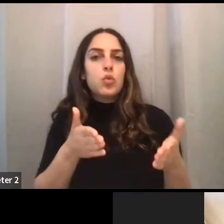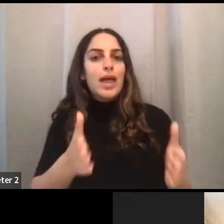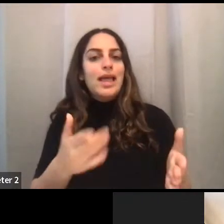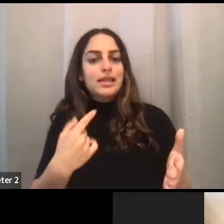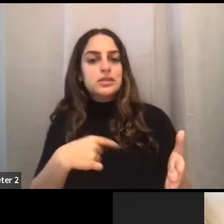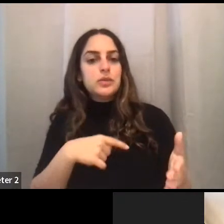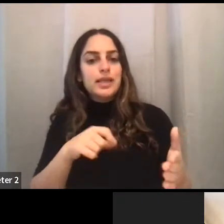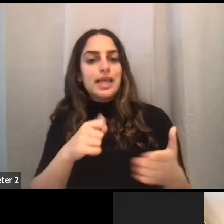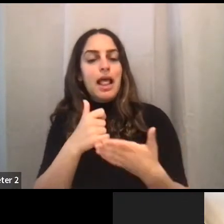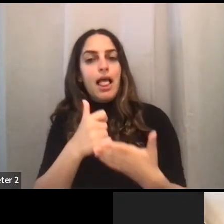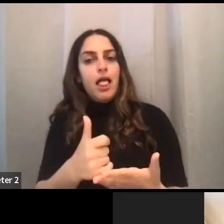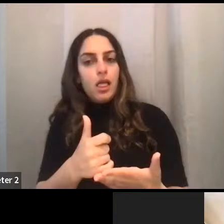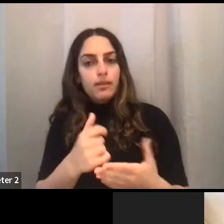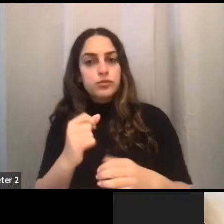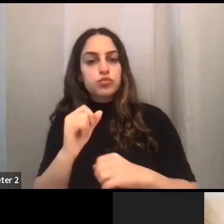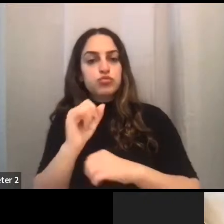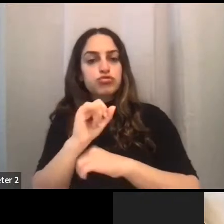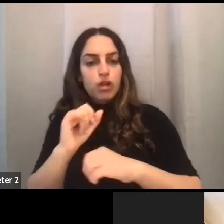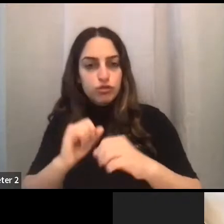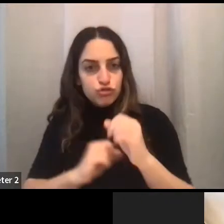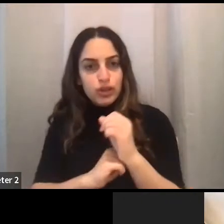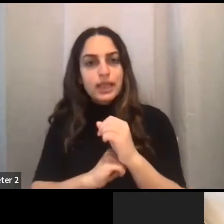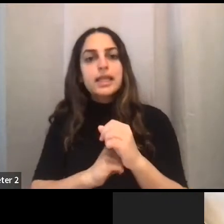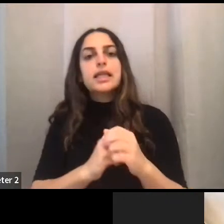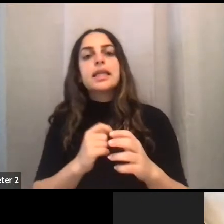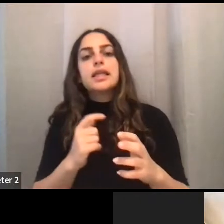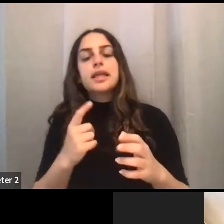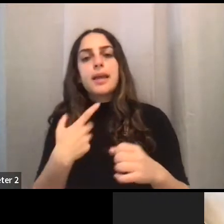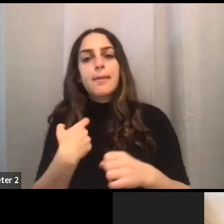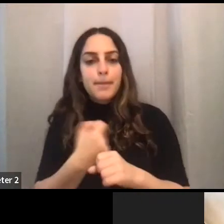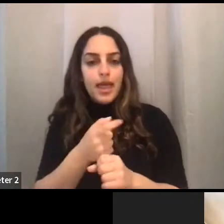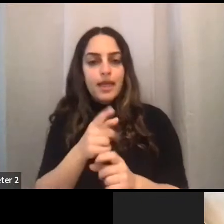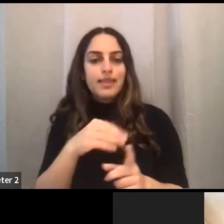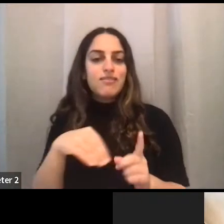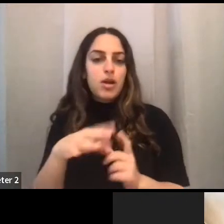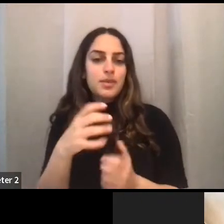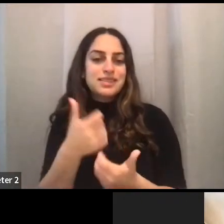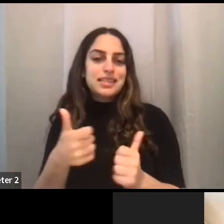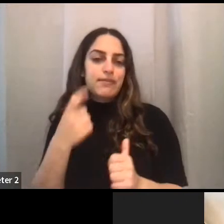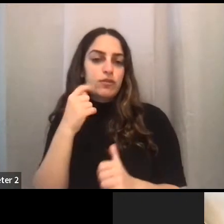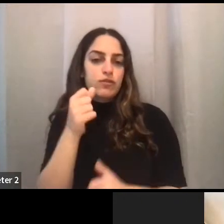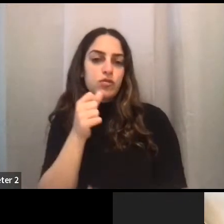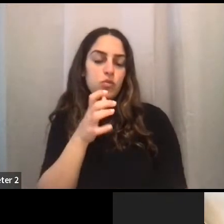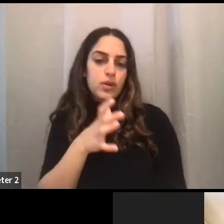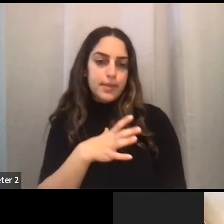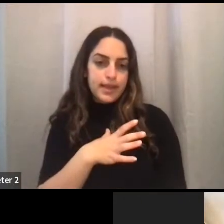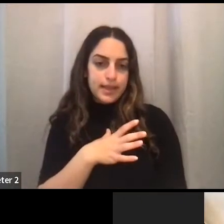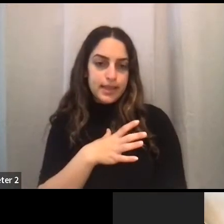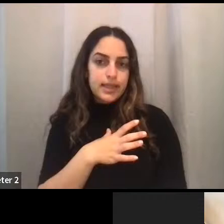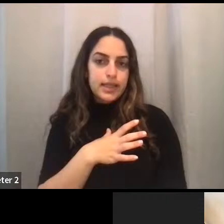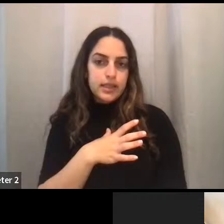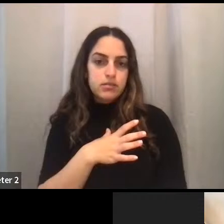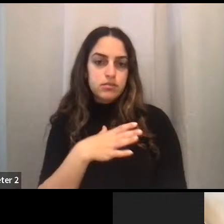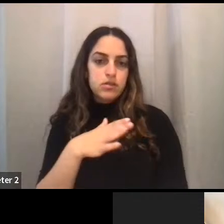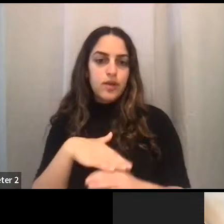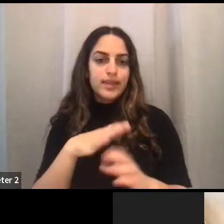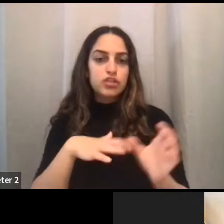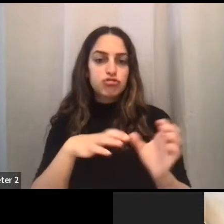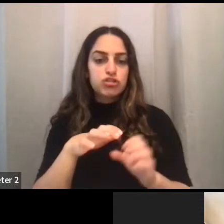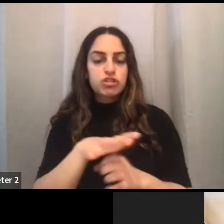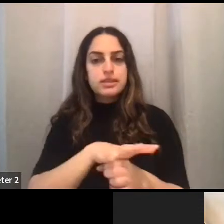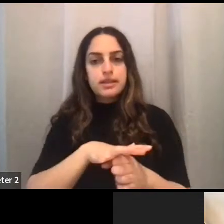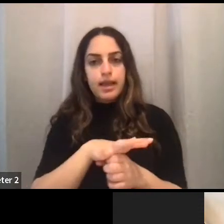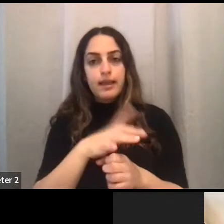help structurally um make those environments safer for women um on a construction site